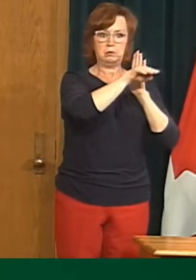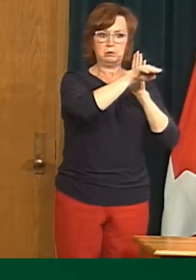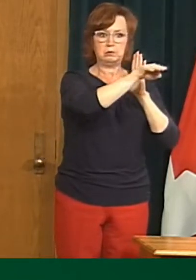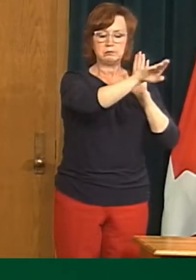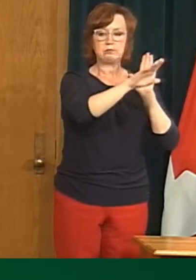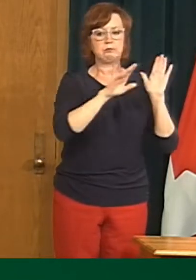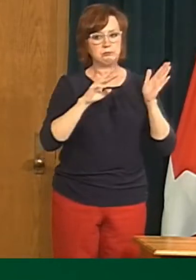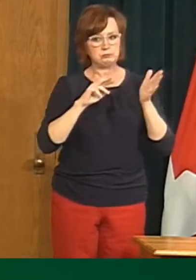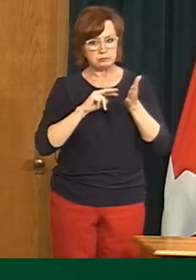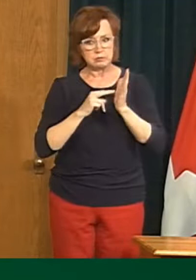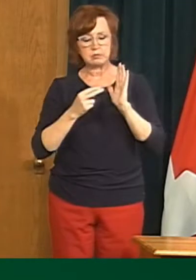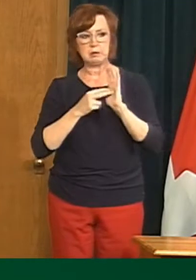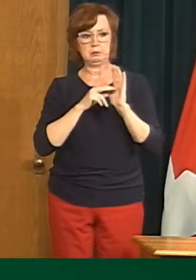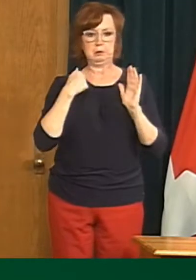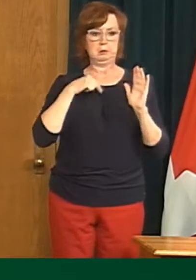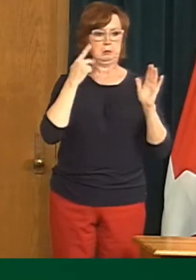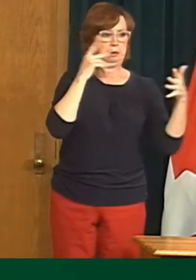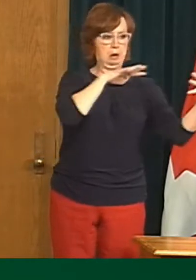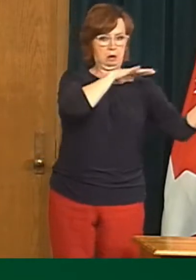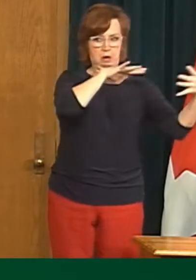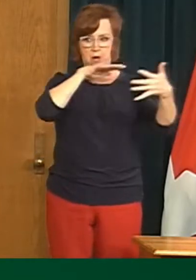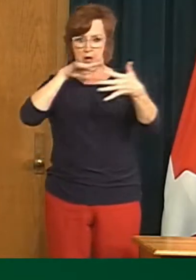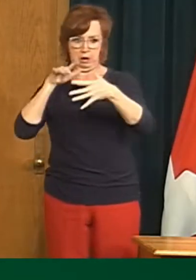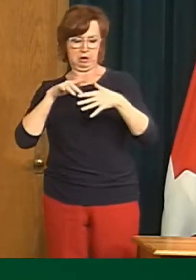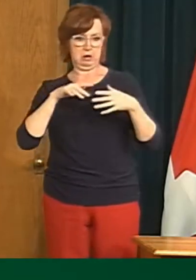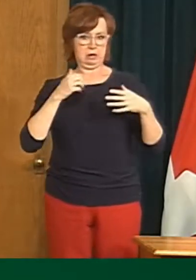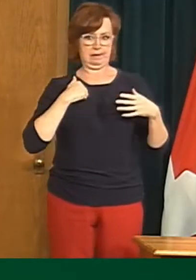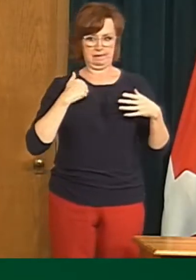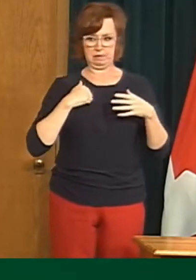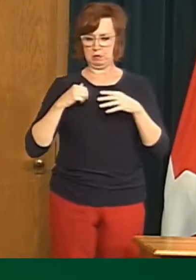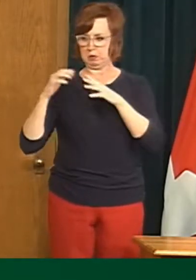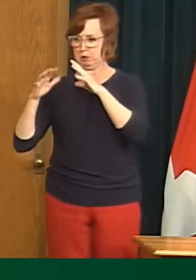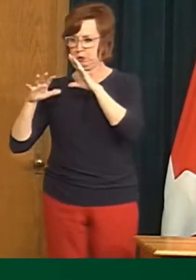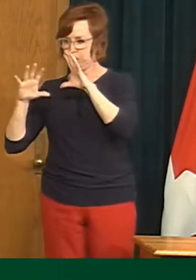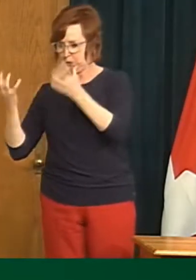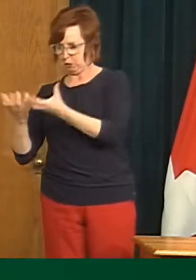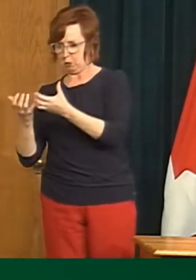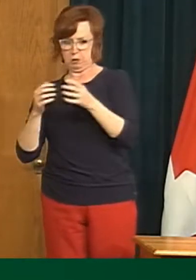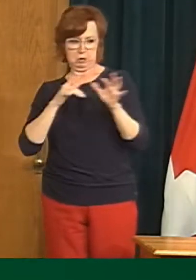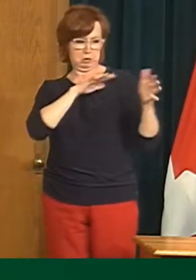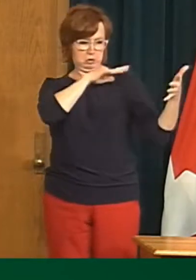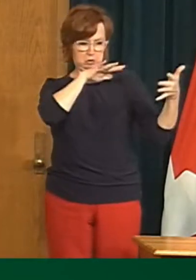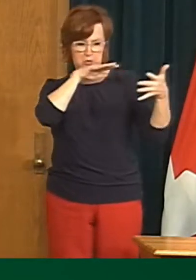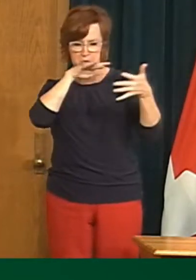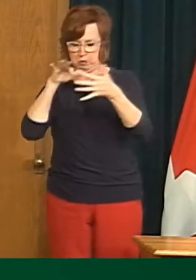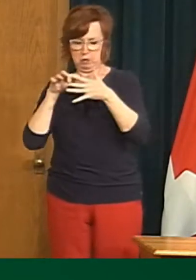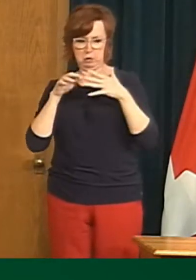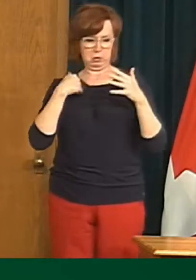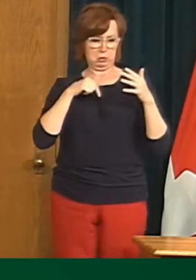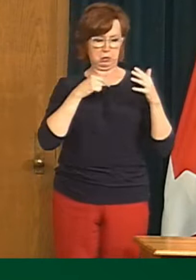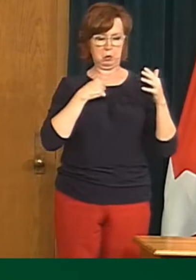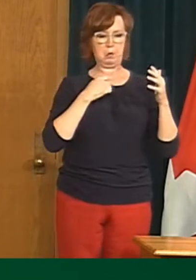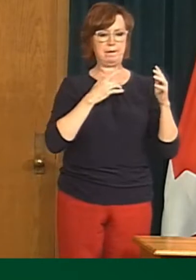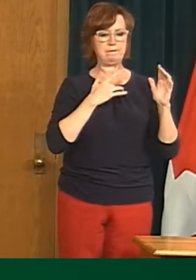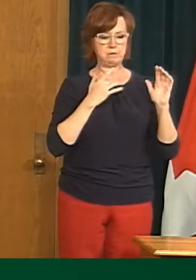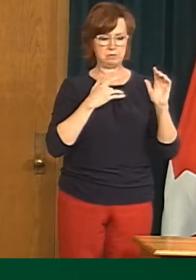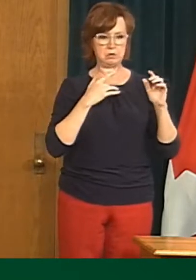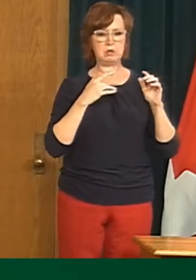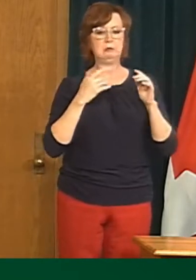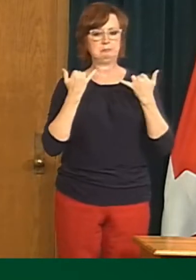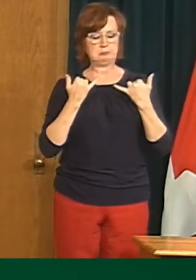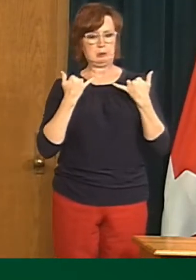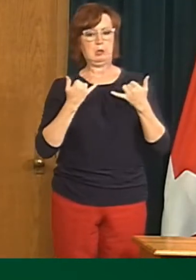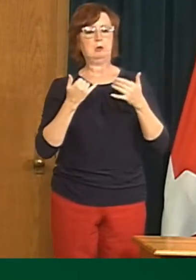areas of the world. As a result, in addition to having the opportunity to reopen our portions of our